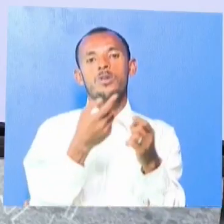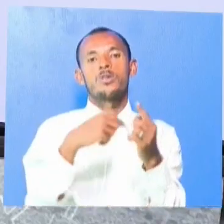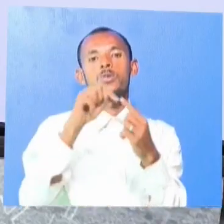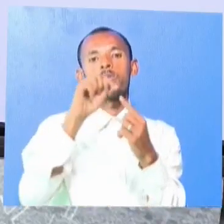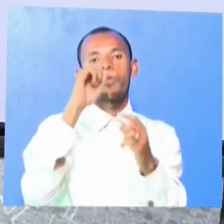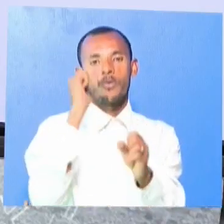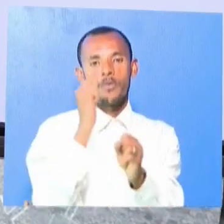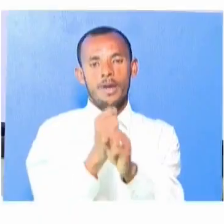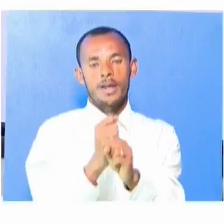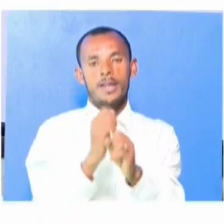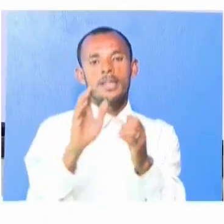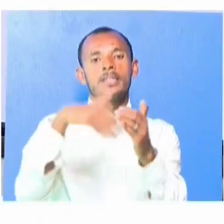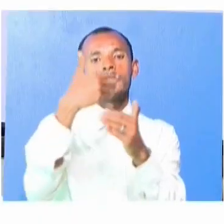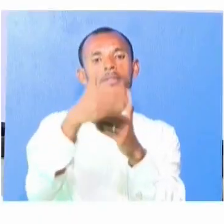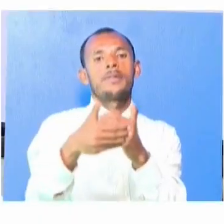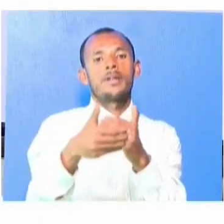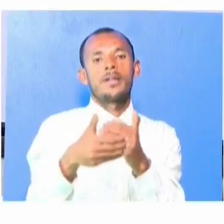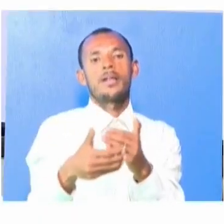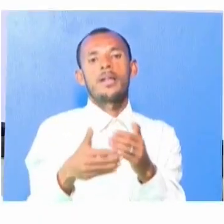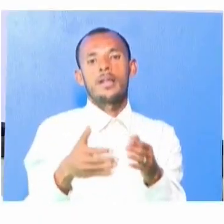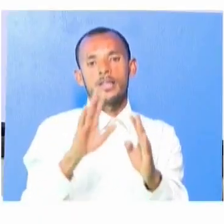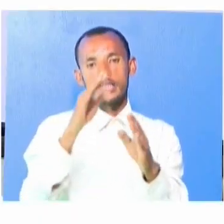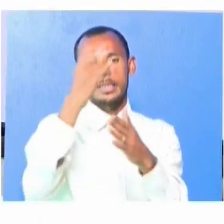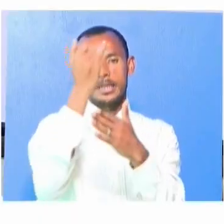find the successor, let's draw a number line